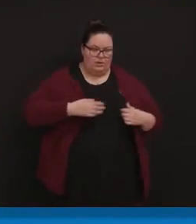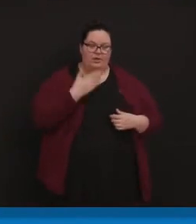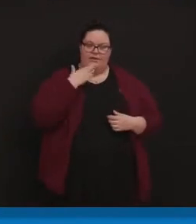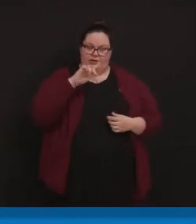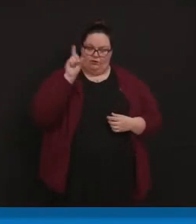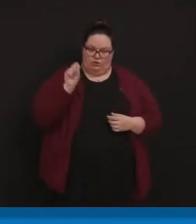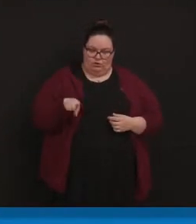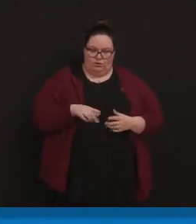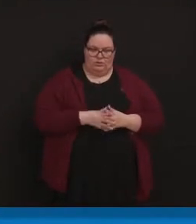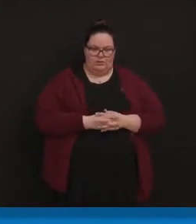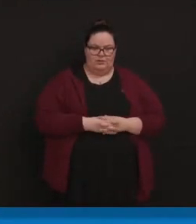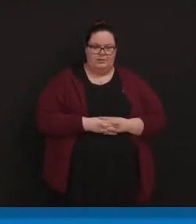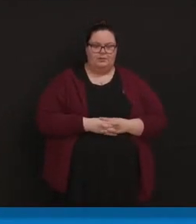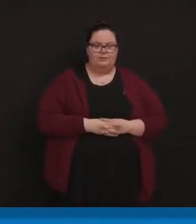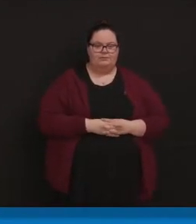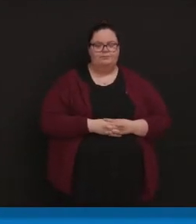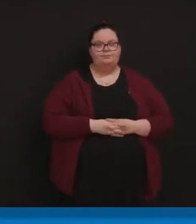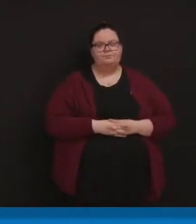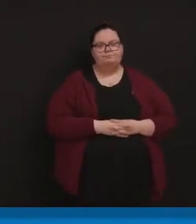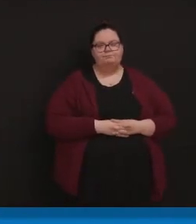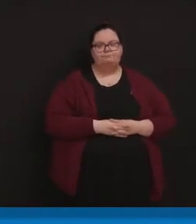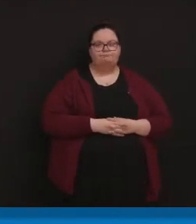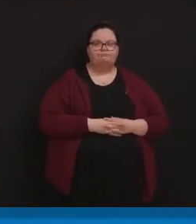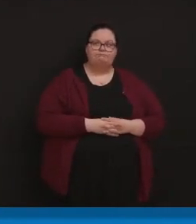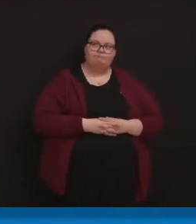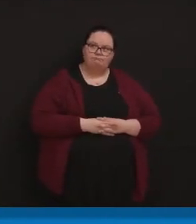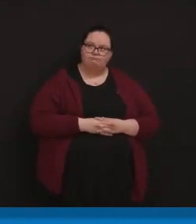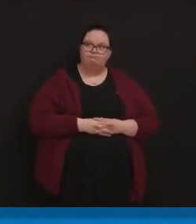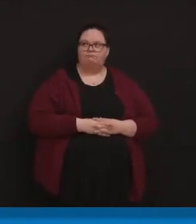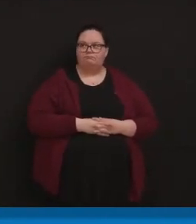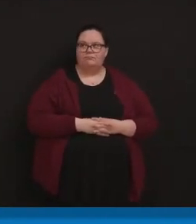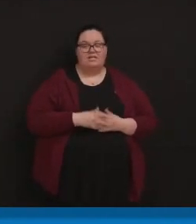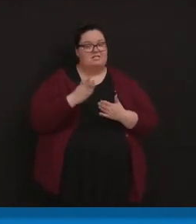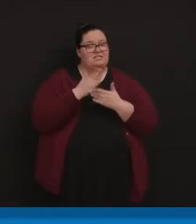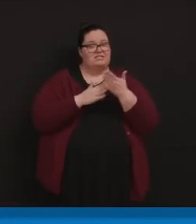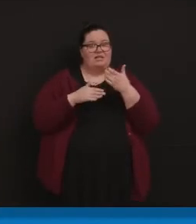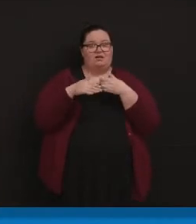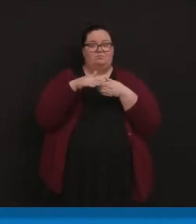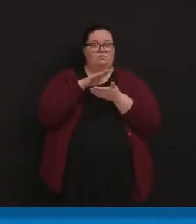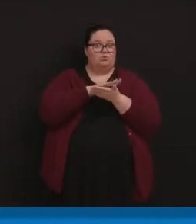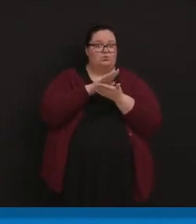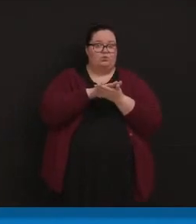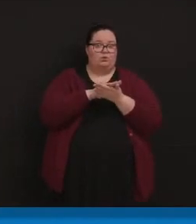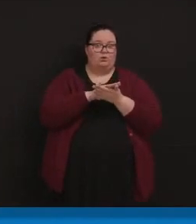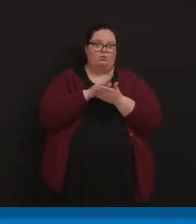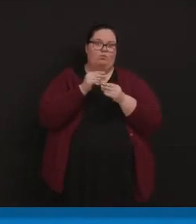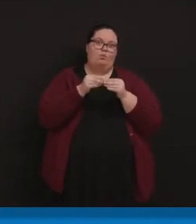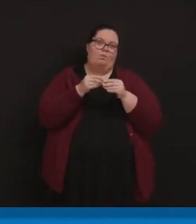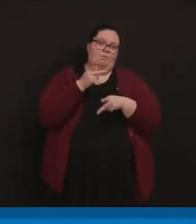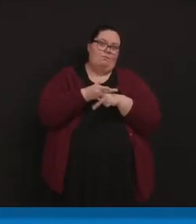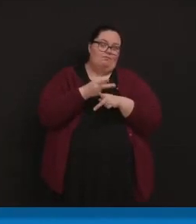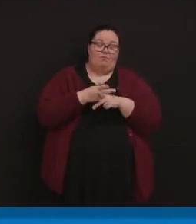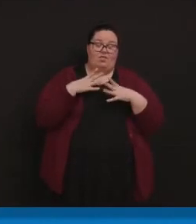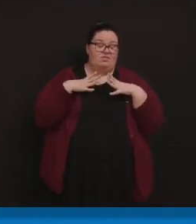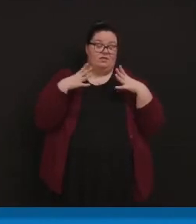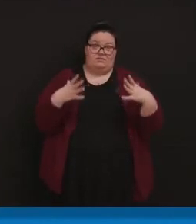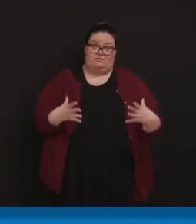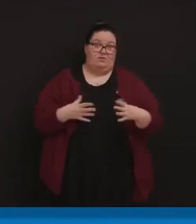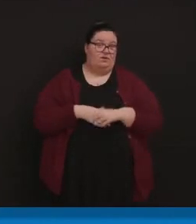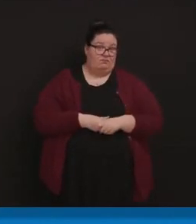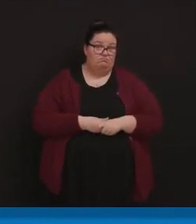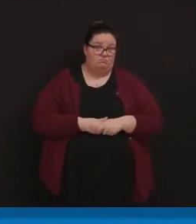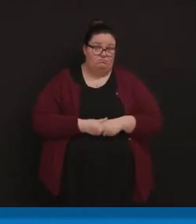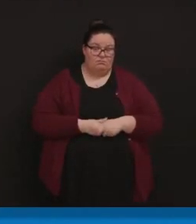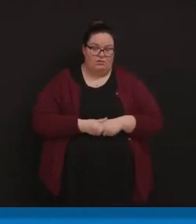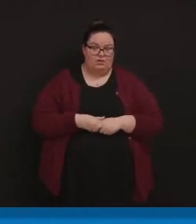Thanks for the question. We've had some districts and some schools have gone above and beyond in terms of taking precautions, which is totally fine.